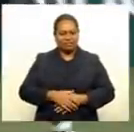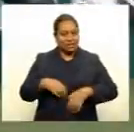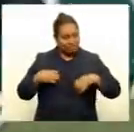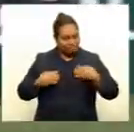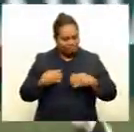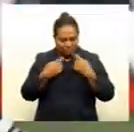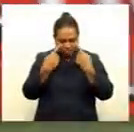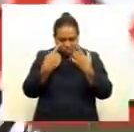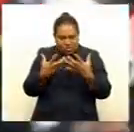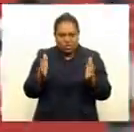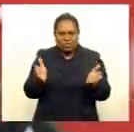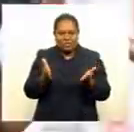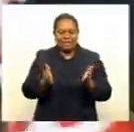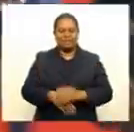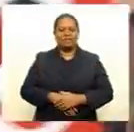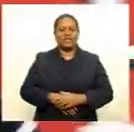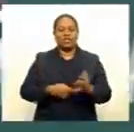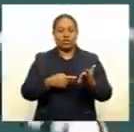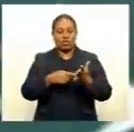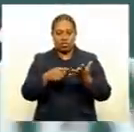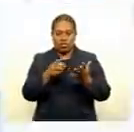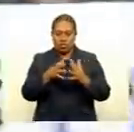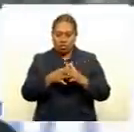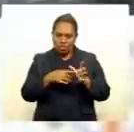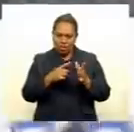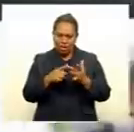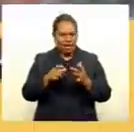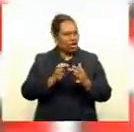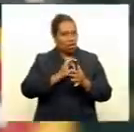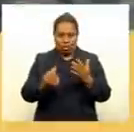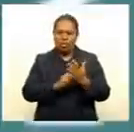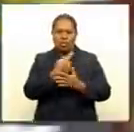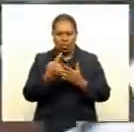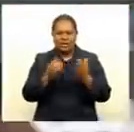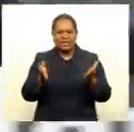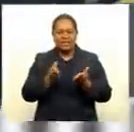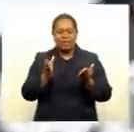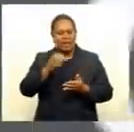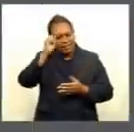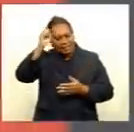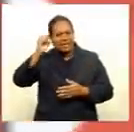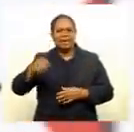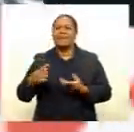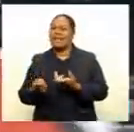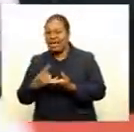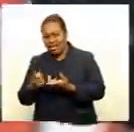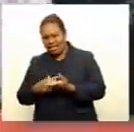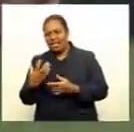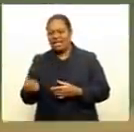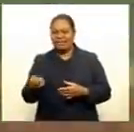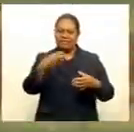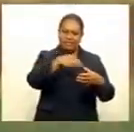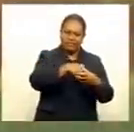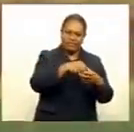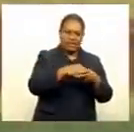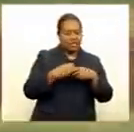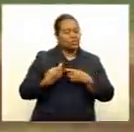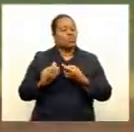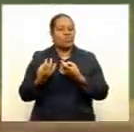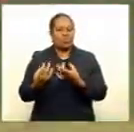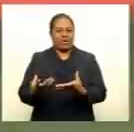this weekend. Tuai is not the only senior player who will be guiding the youngsters in the tournament. Kalione Nasoko is also raring to go